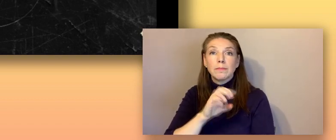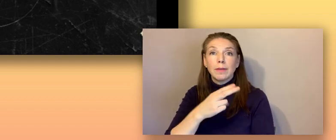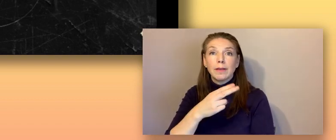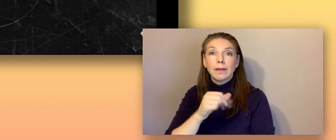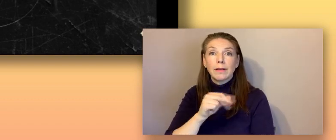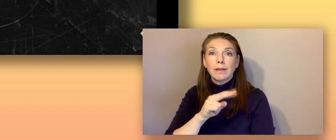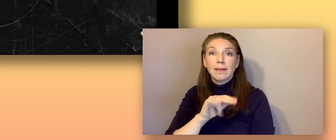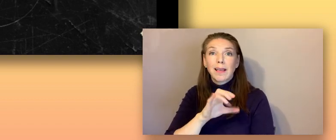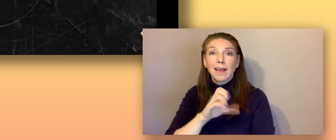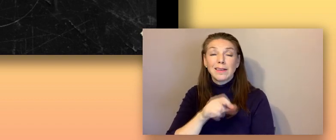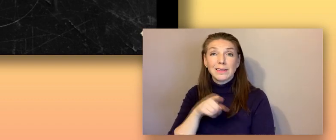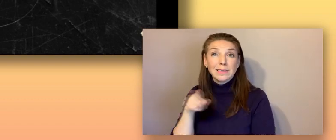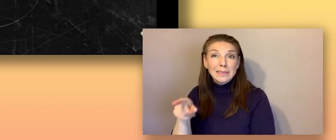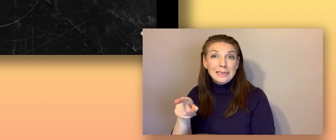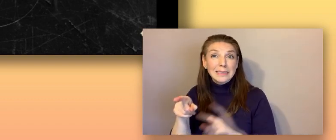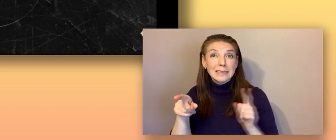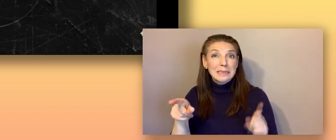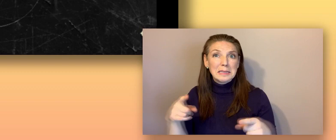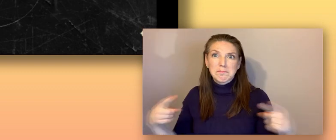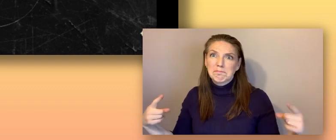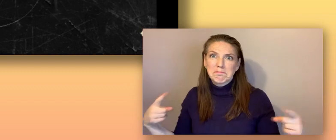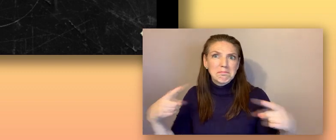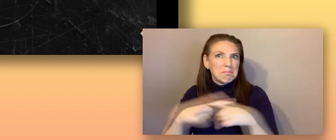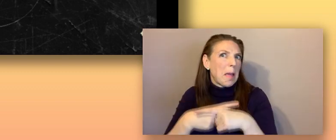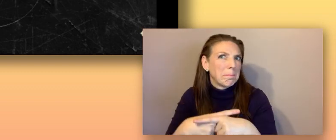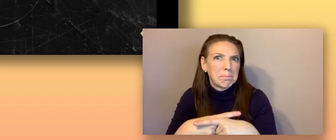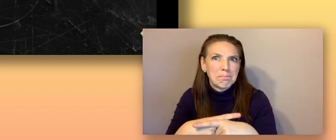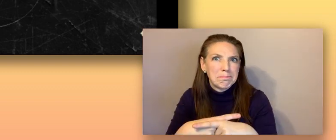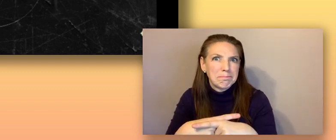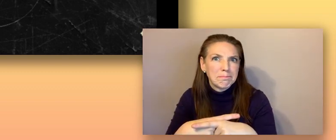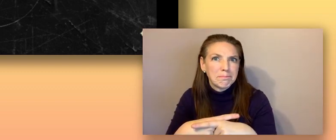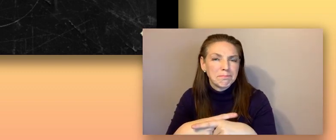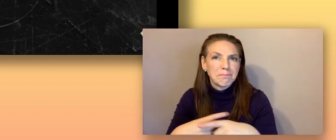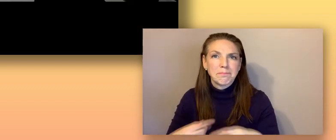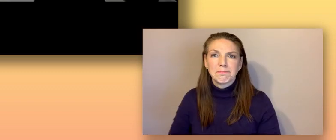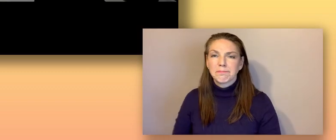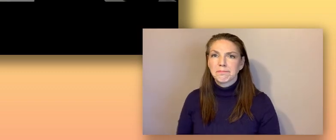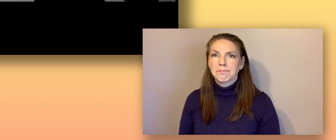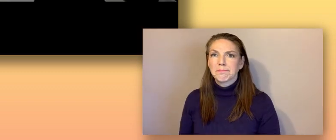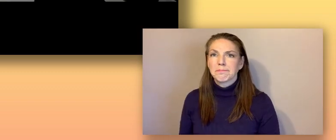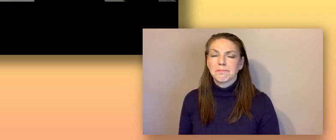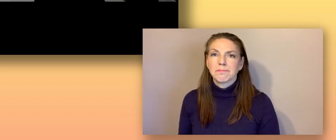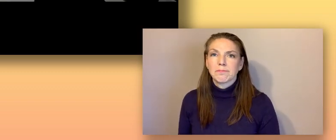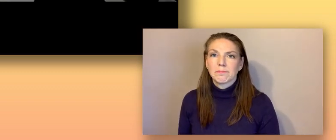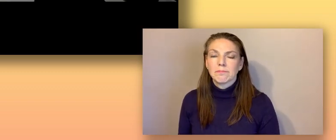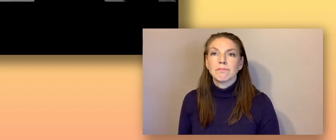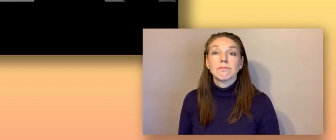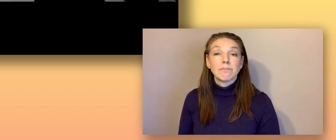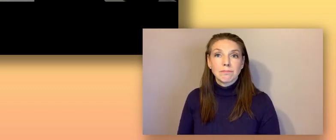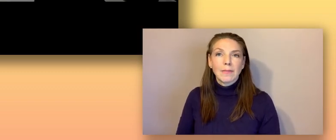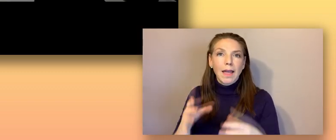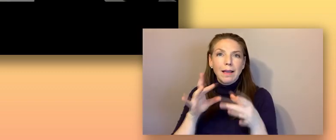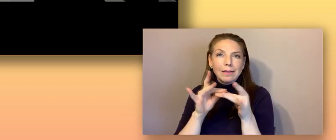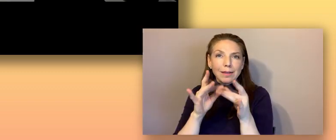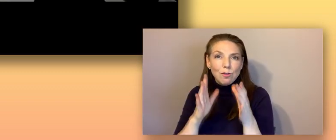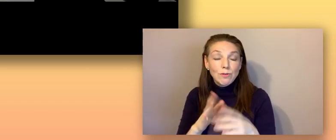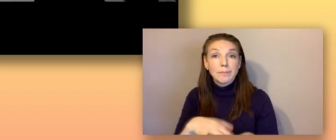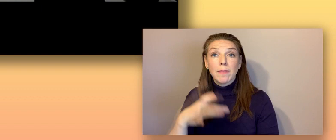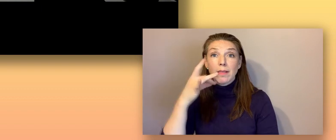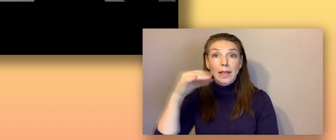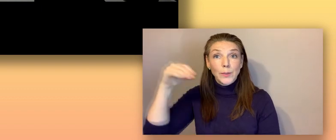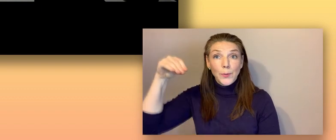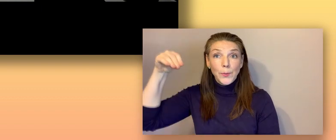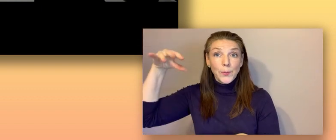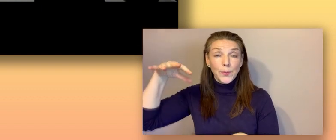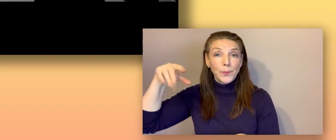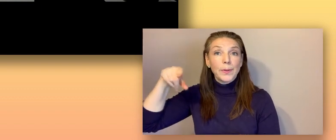to be inconsistent with each other. They can't both be correct. Lights up on Stephen and